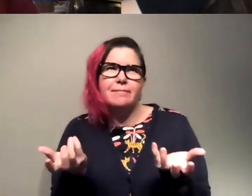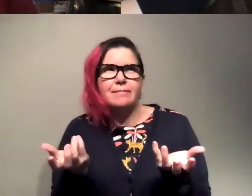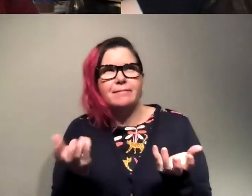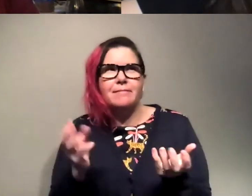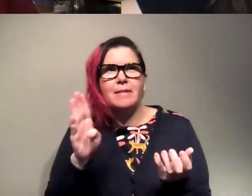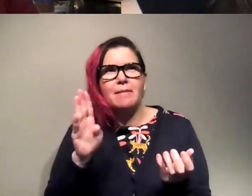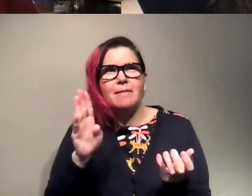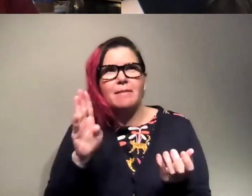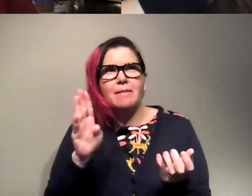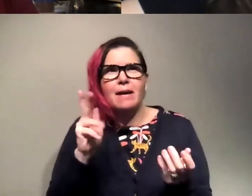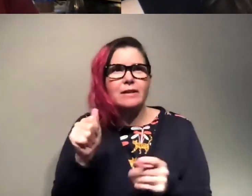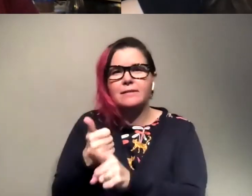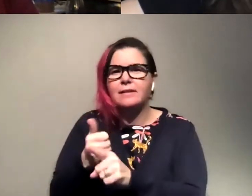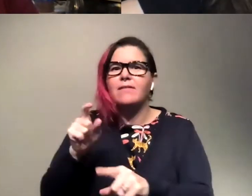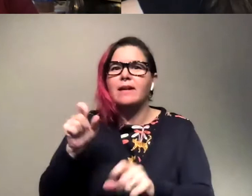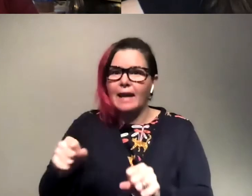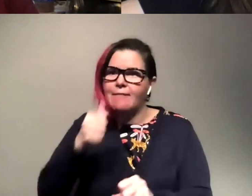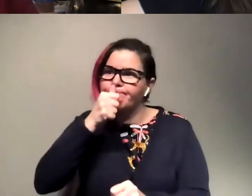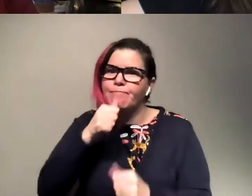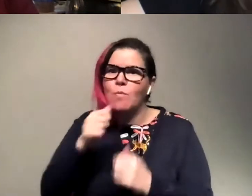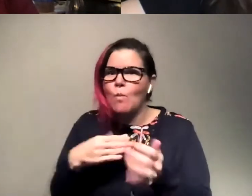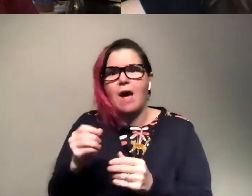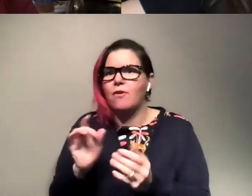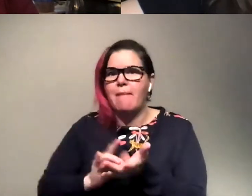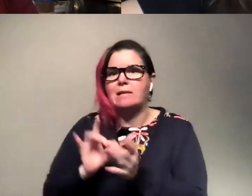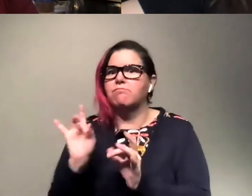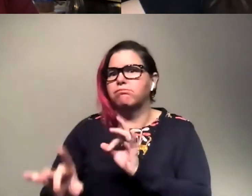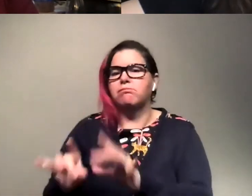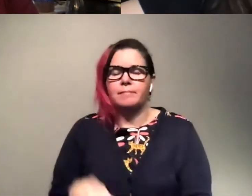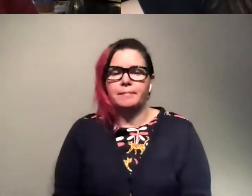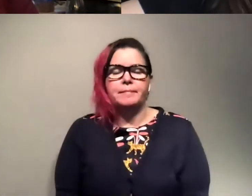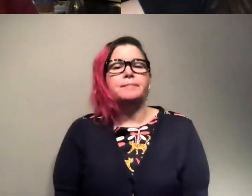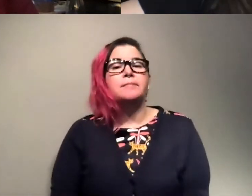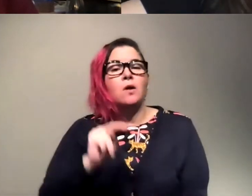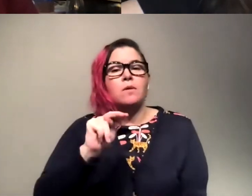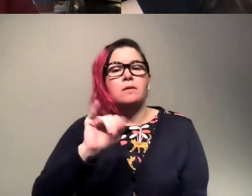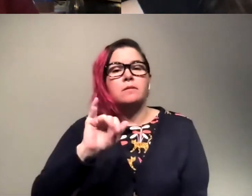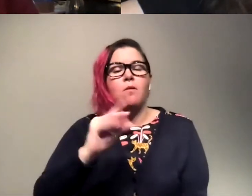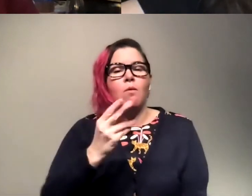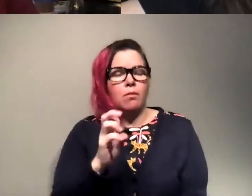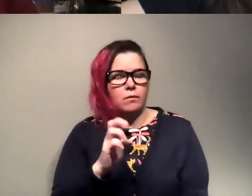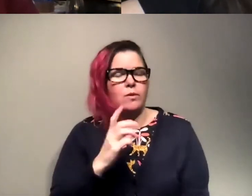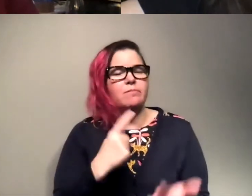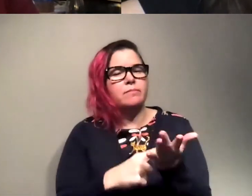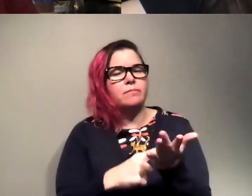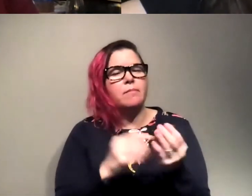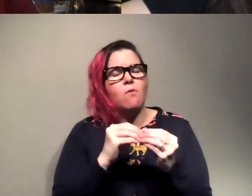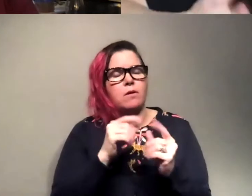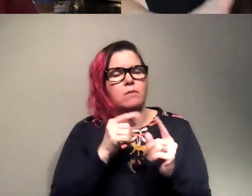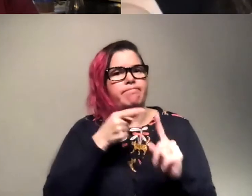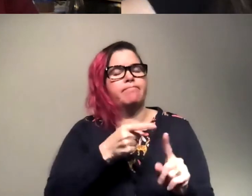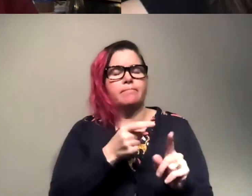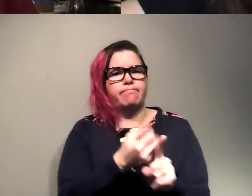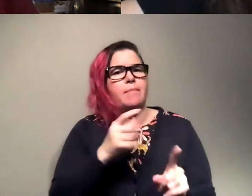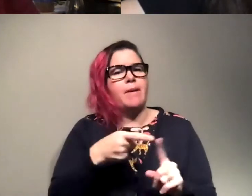bacteria that can handle whatever we throw at them. And so Nichole will be talking more about that today. So Nichole,